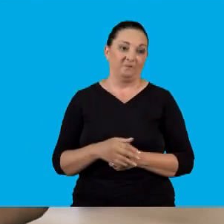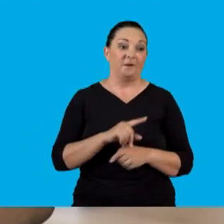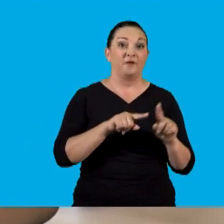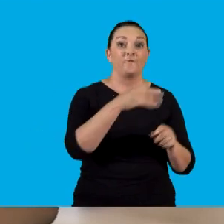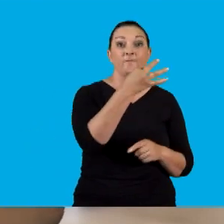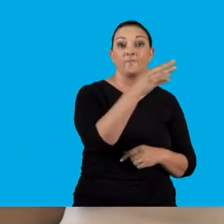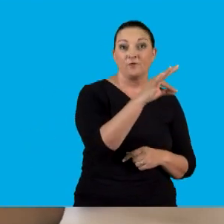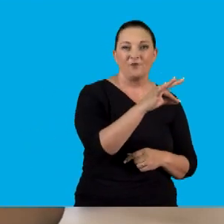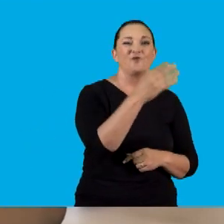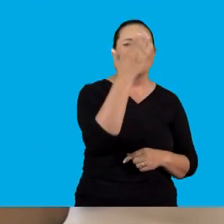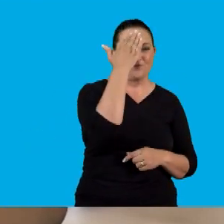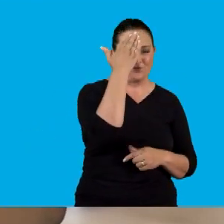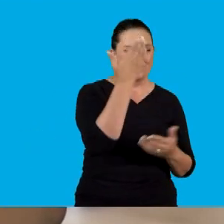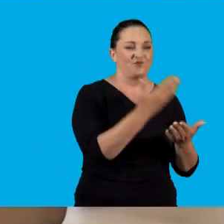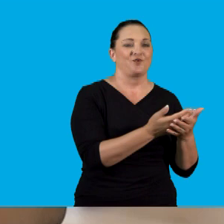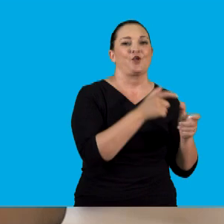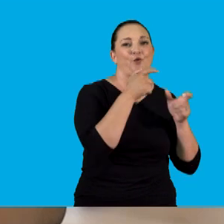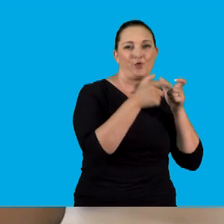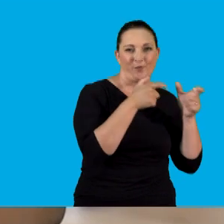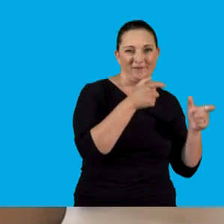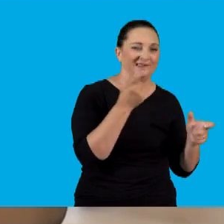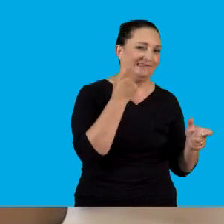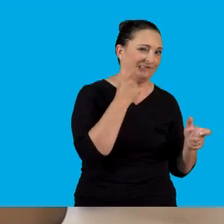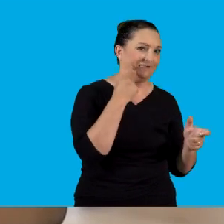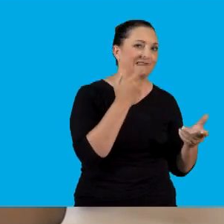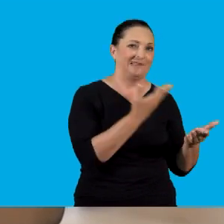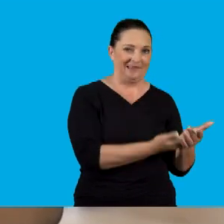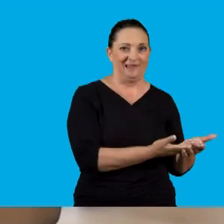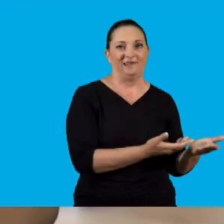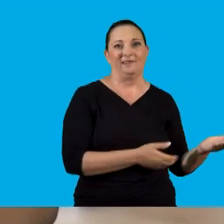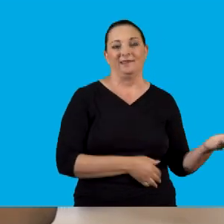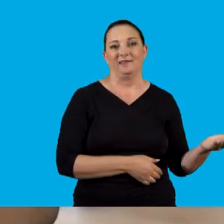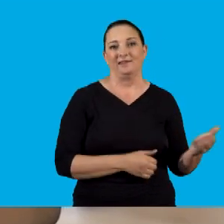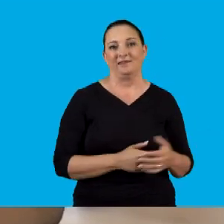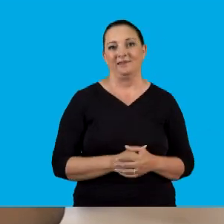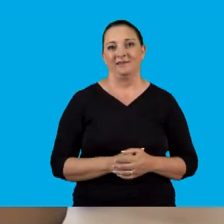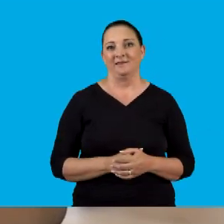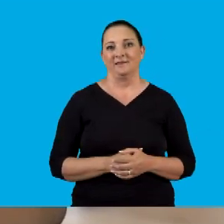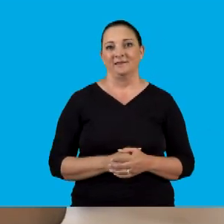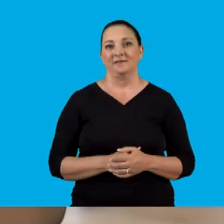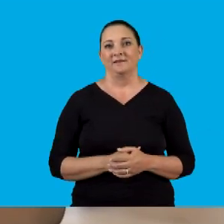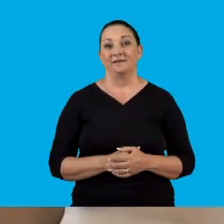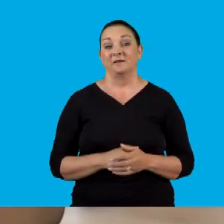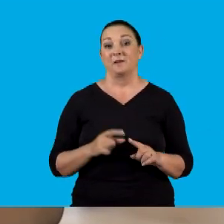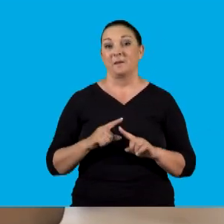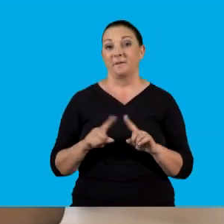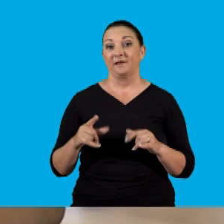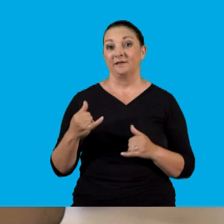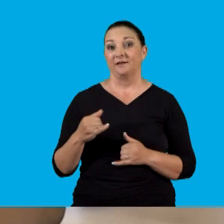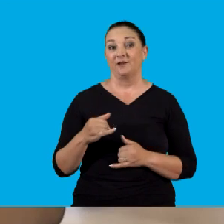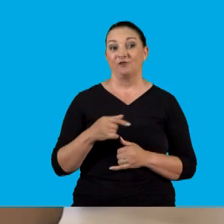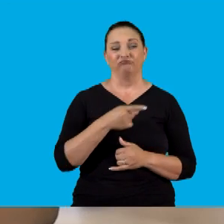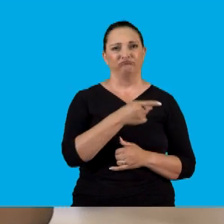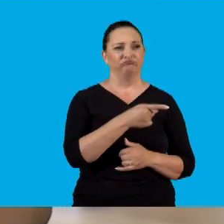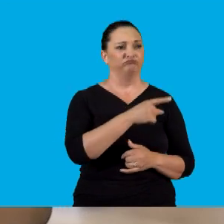formal sector, whereby they know the correct channels where to complain, and hence the employers under the formal sector do not